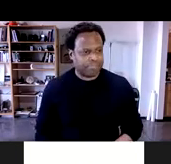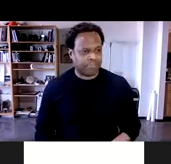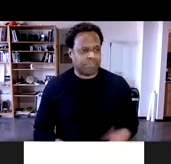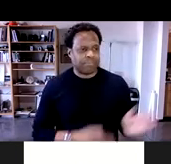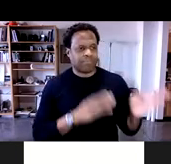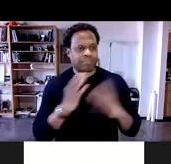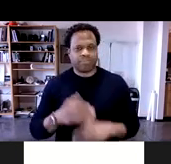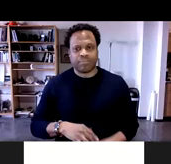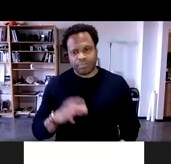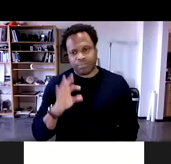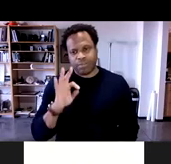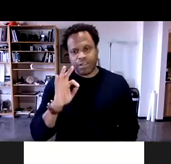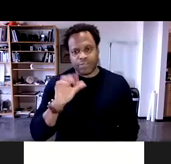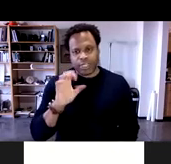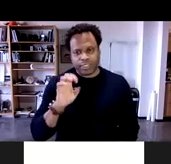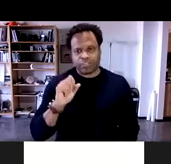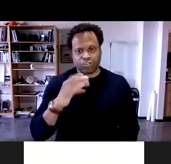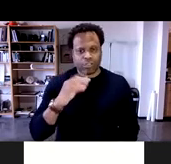then it makes it difficult to lip read.